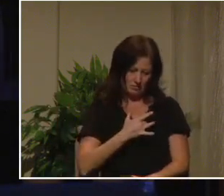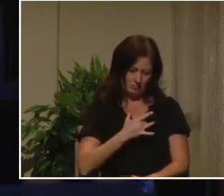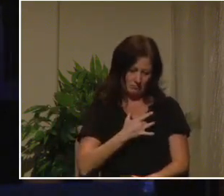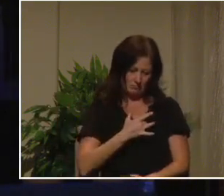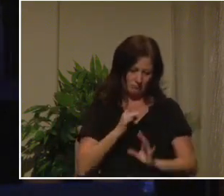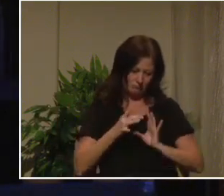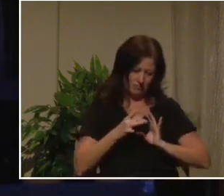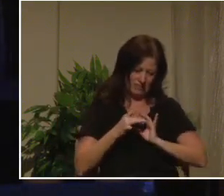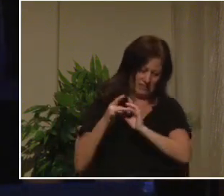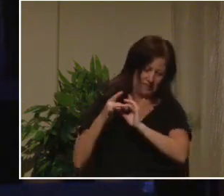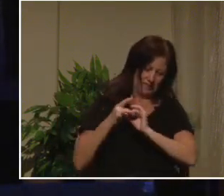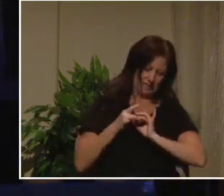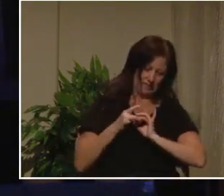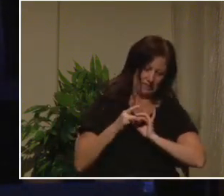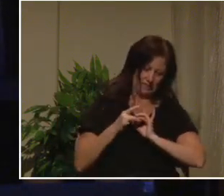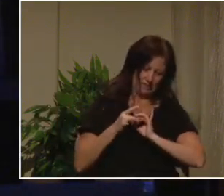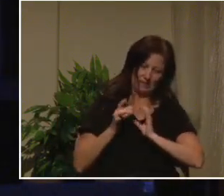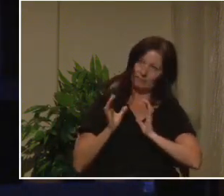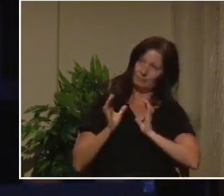now.